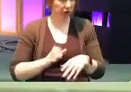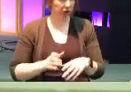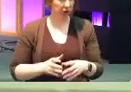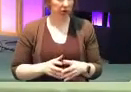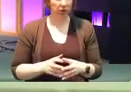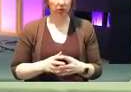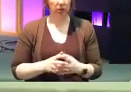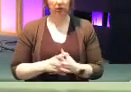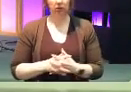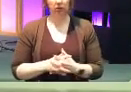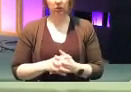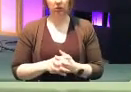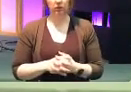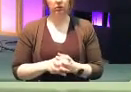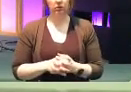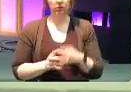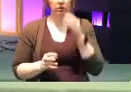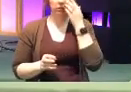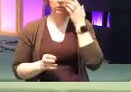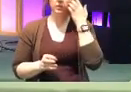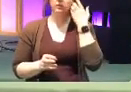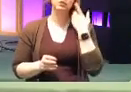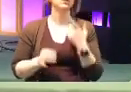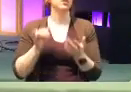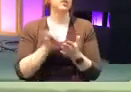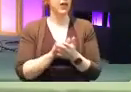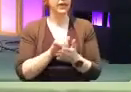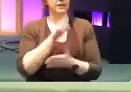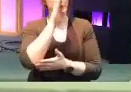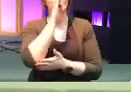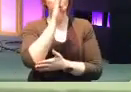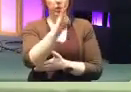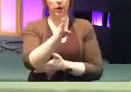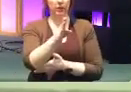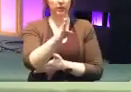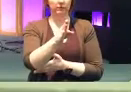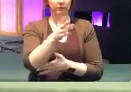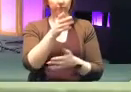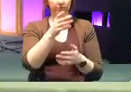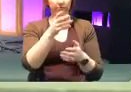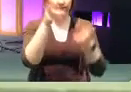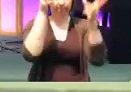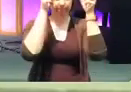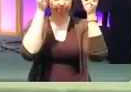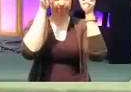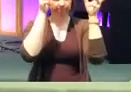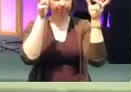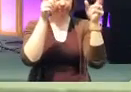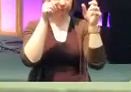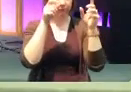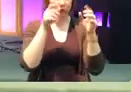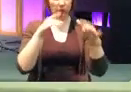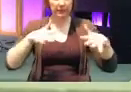And that, again, it is a direct ploy of the enemy to intimidate